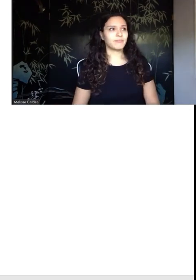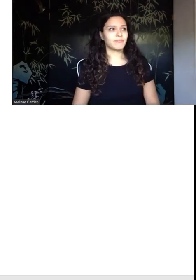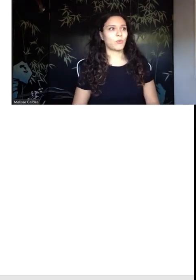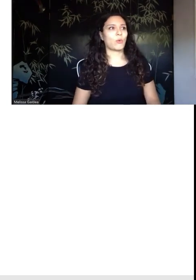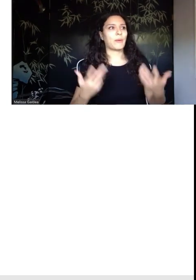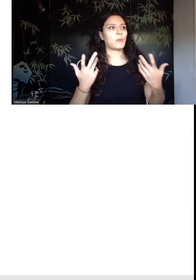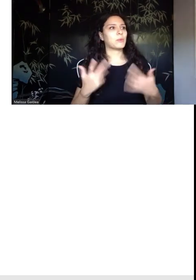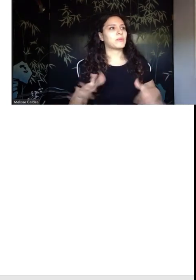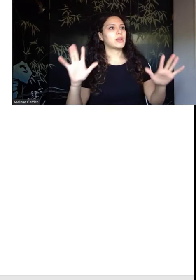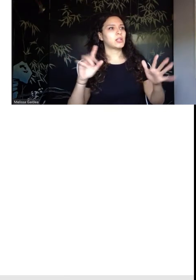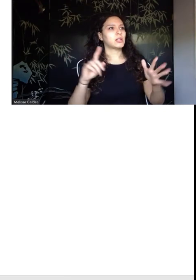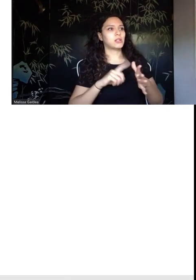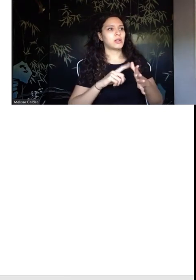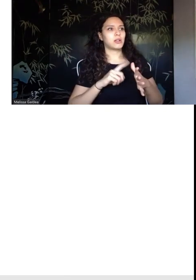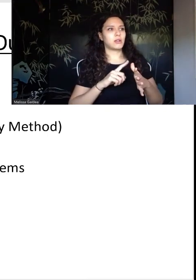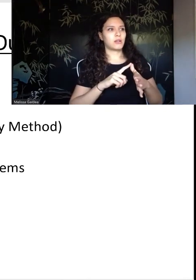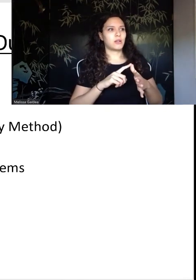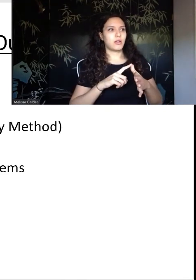Ding, ding, ding.